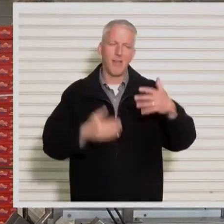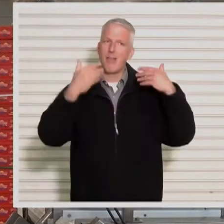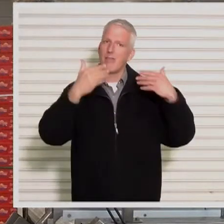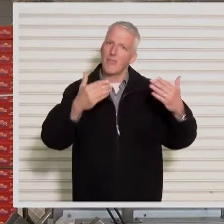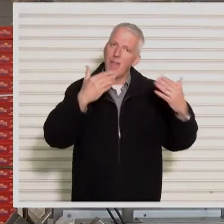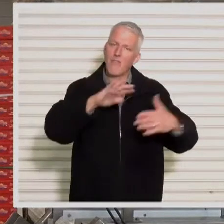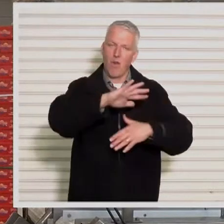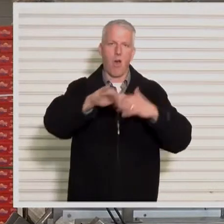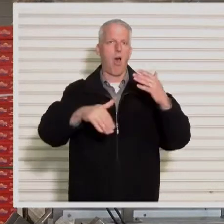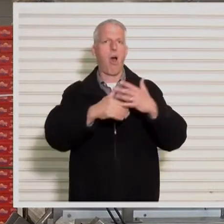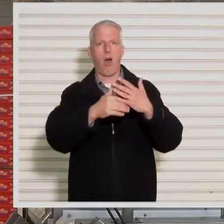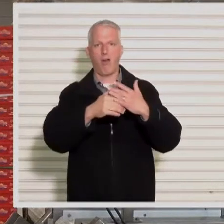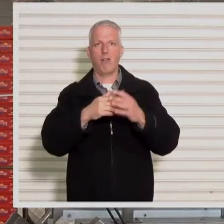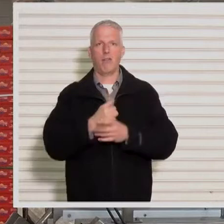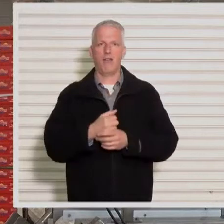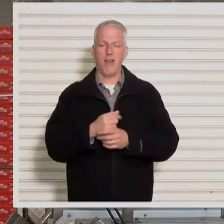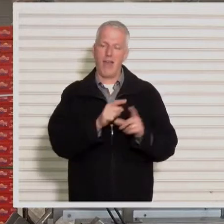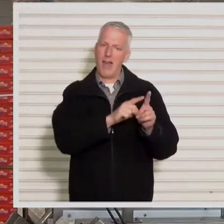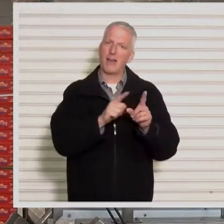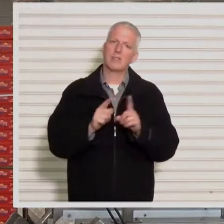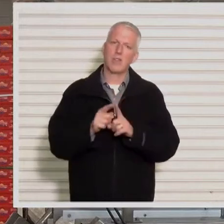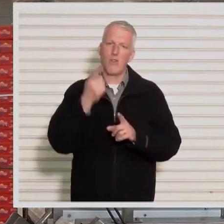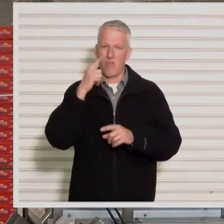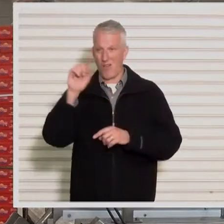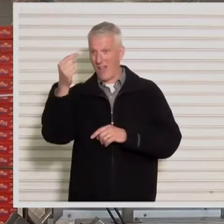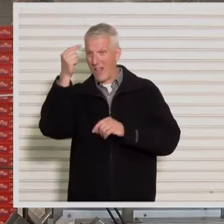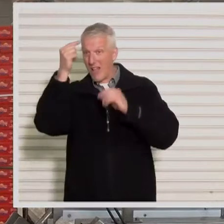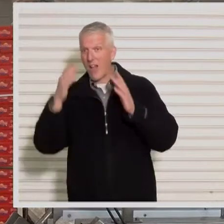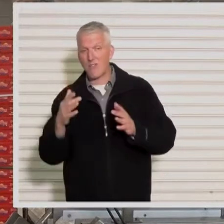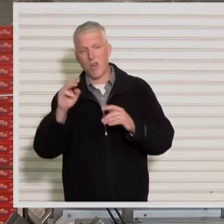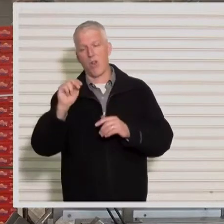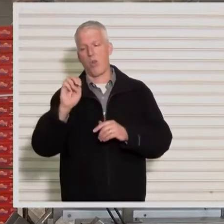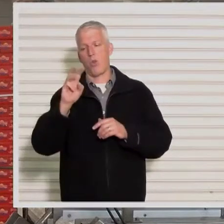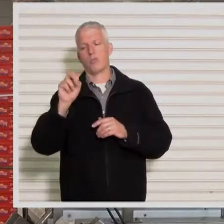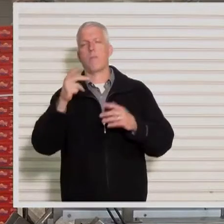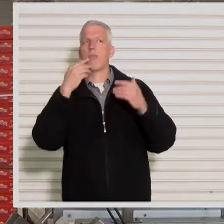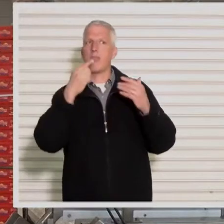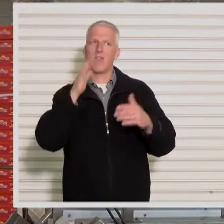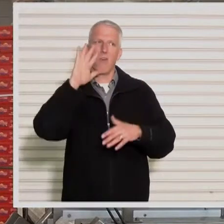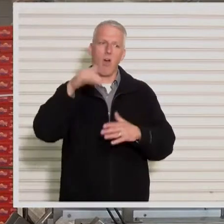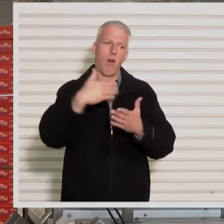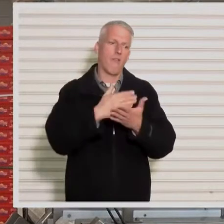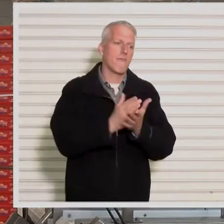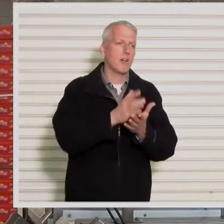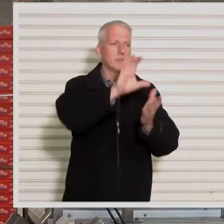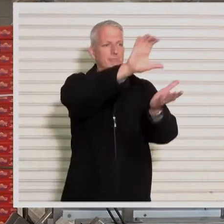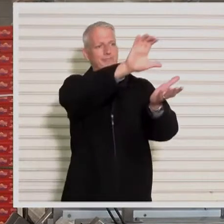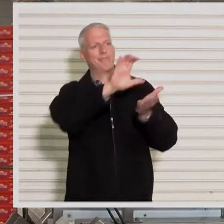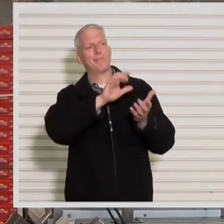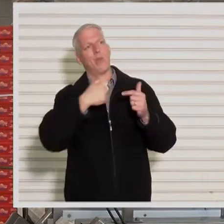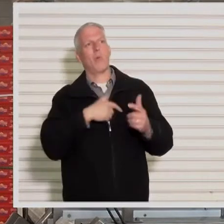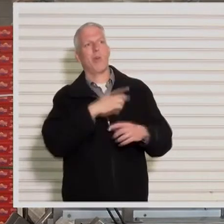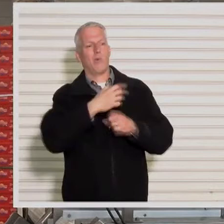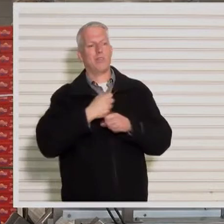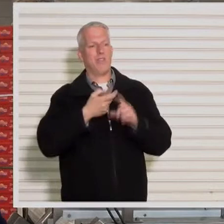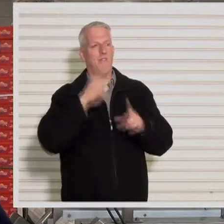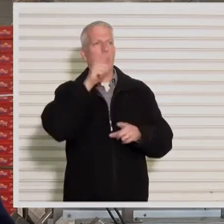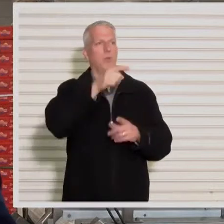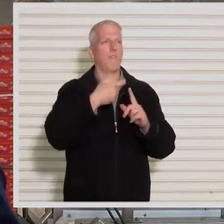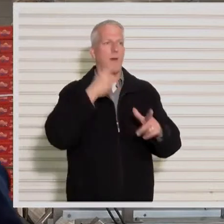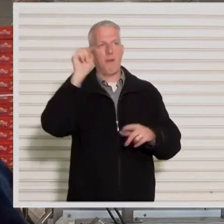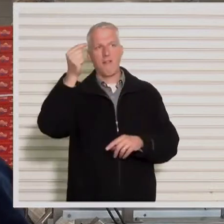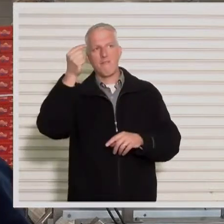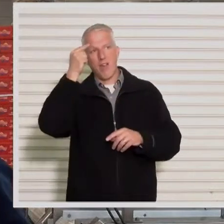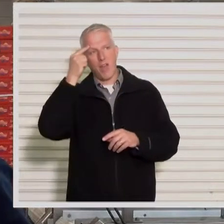all of you, and as well, Governor Newsom, thank you for all the funds that we received through you, to the federal